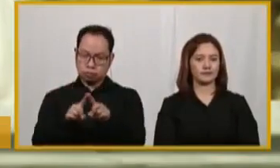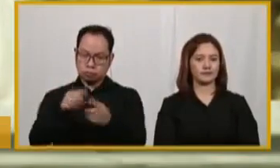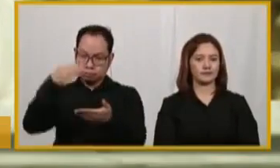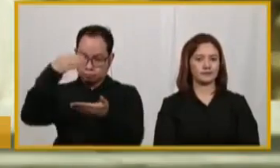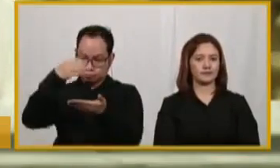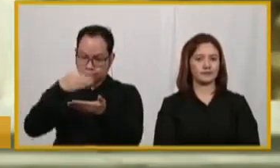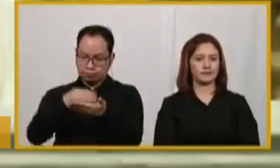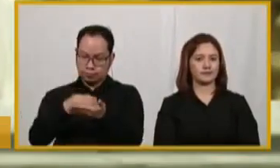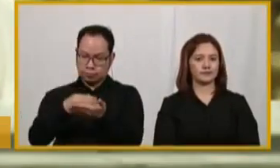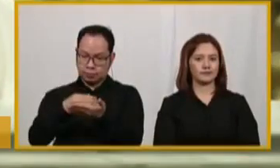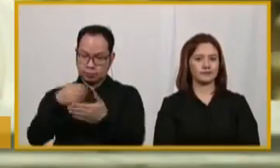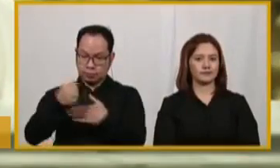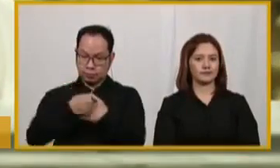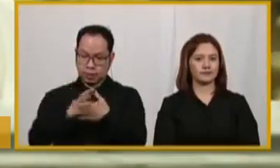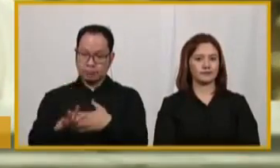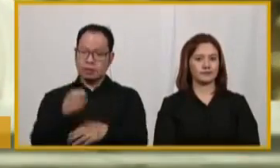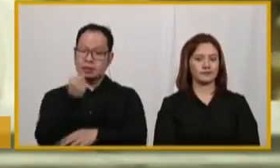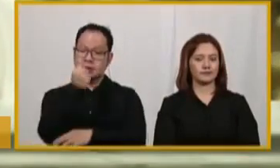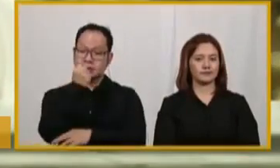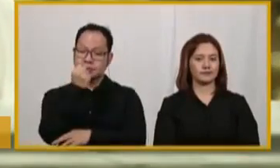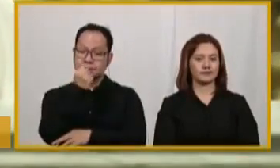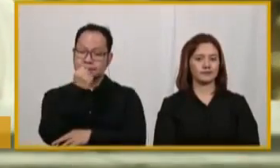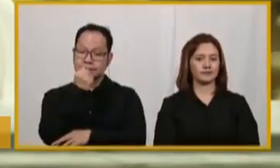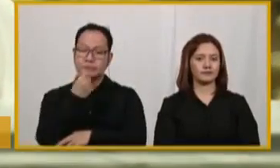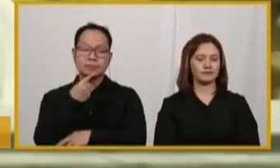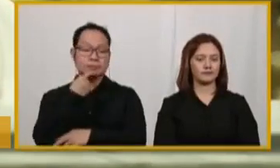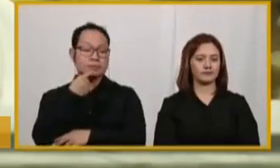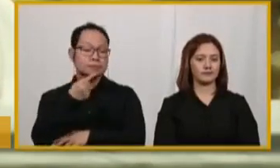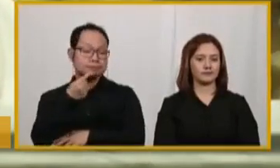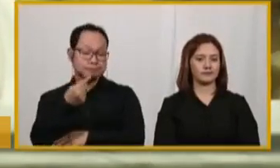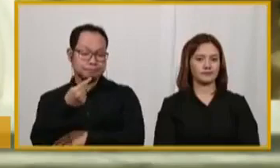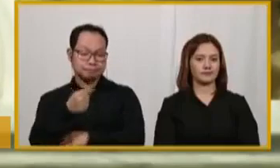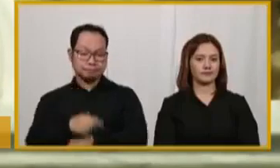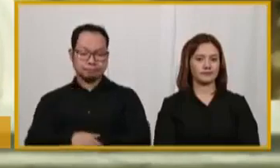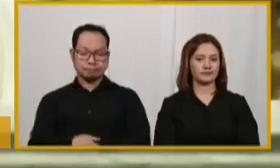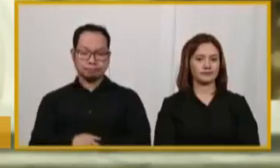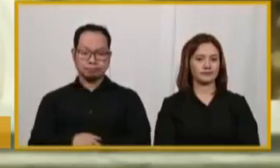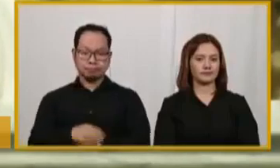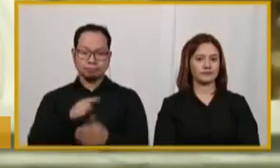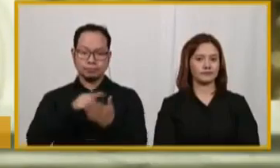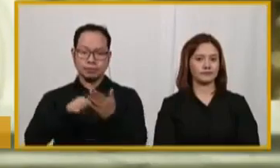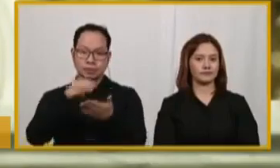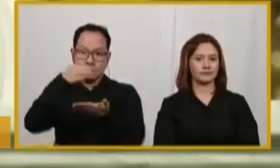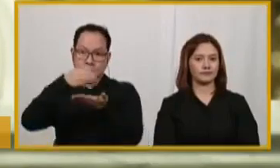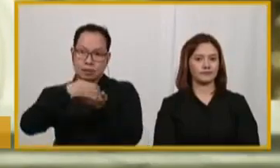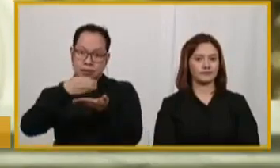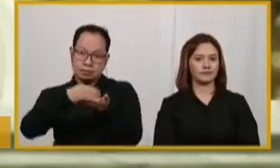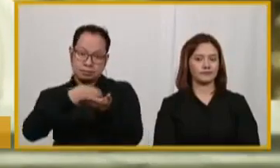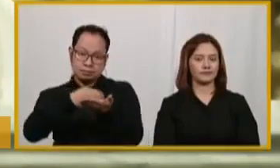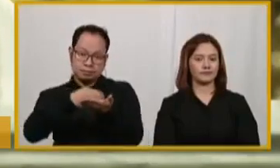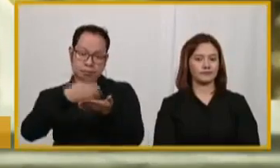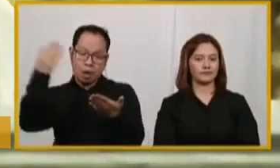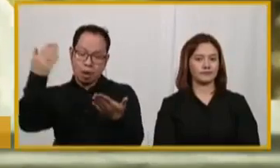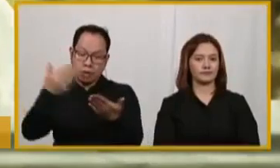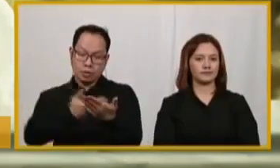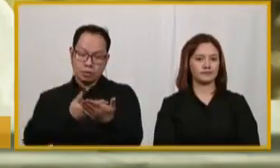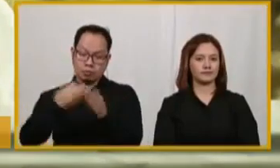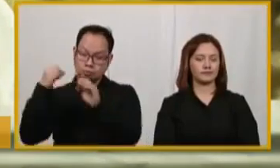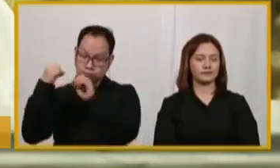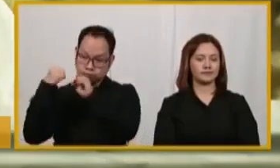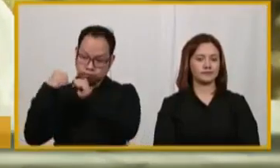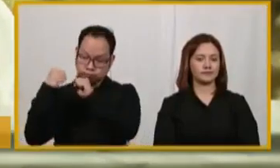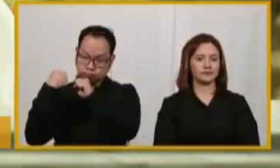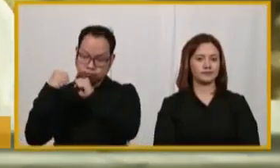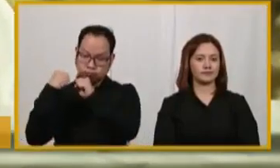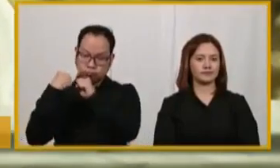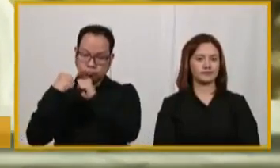cup after supper, saying, "This cup is the new covenant